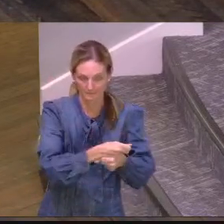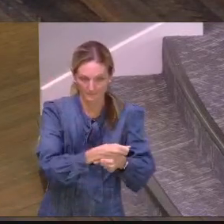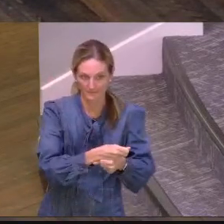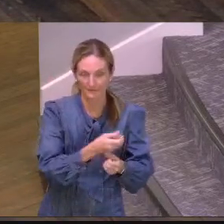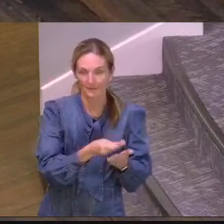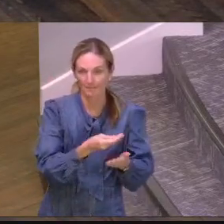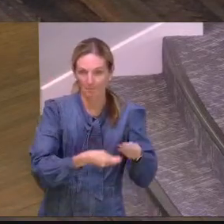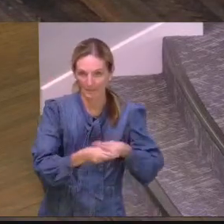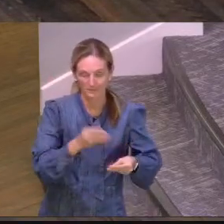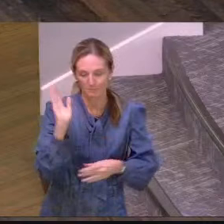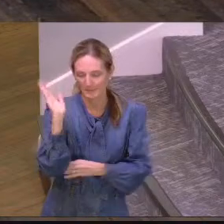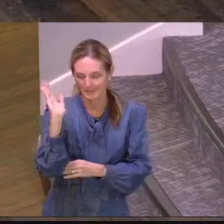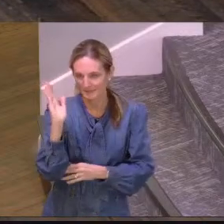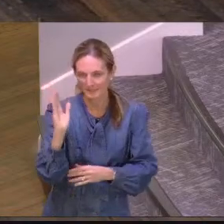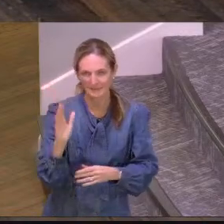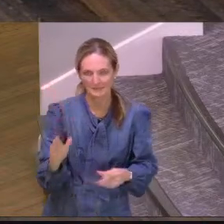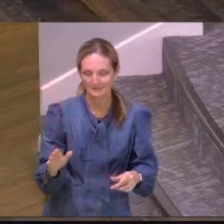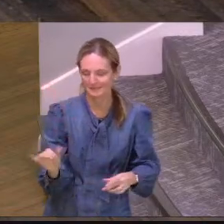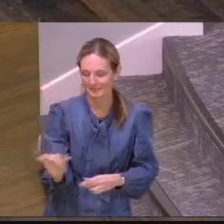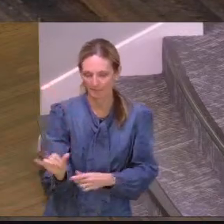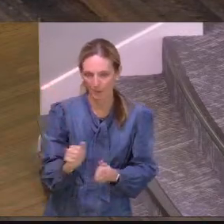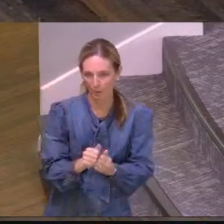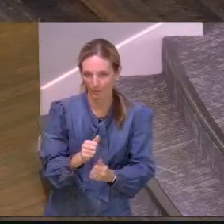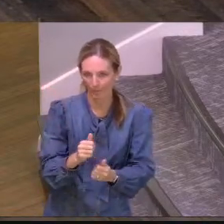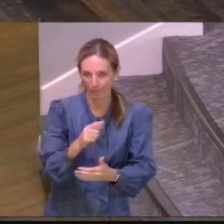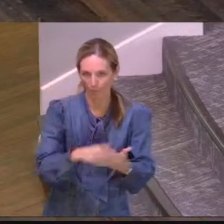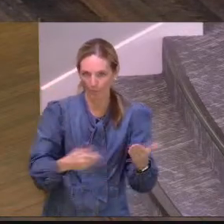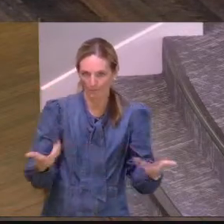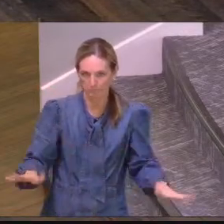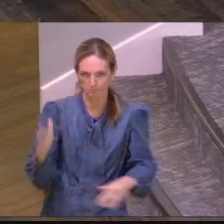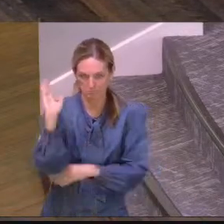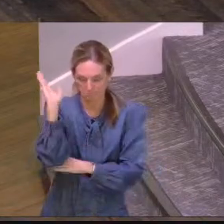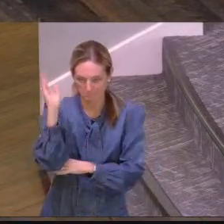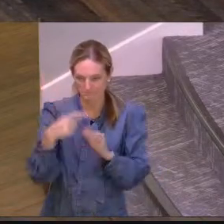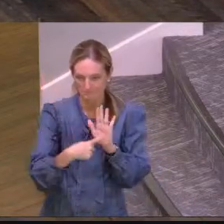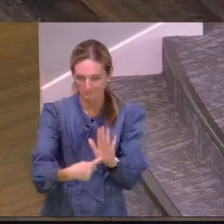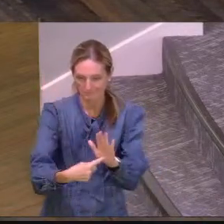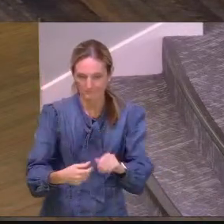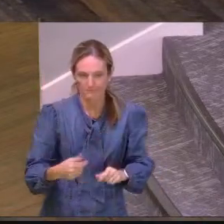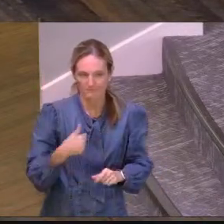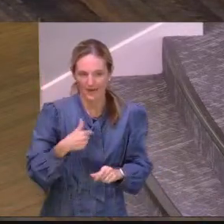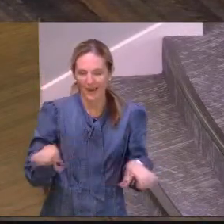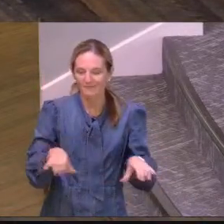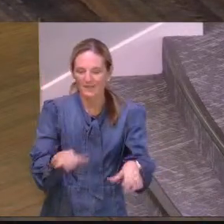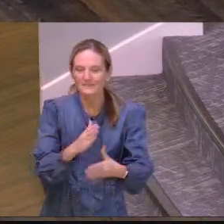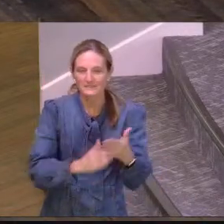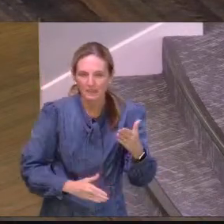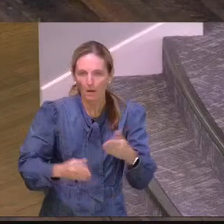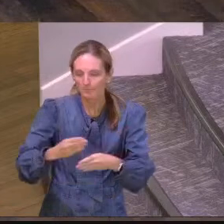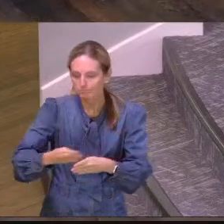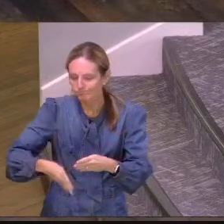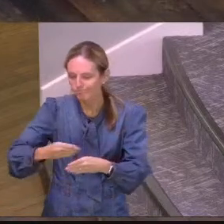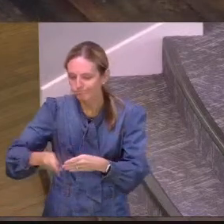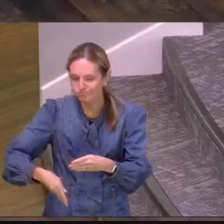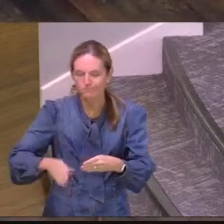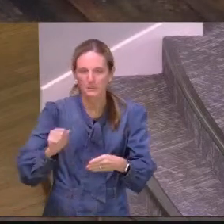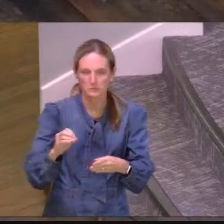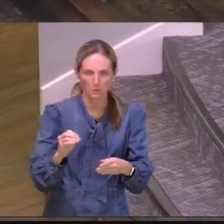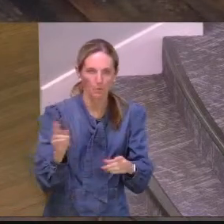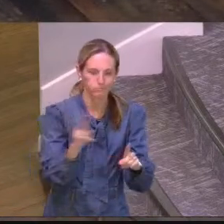similar to what we've already presented to you. I had made some tweaks based off of finalization of the